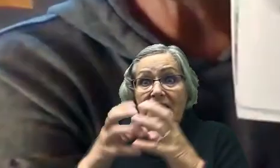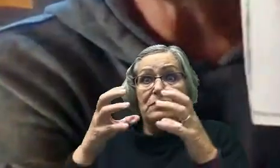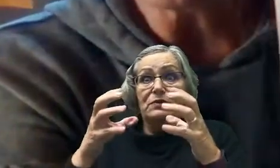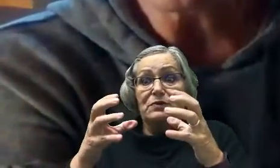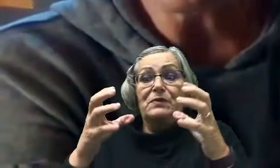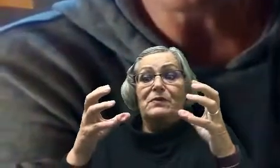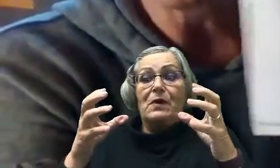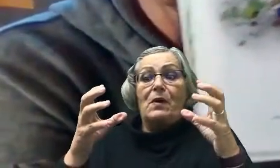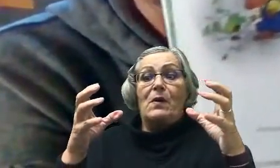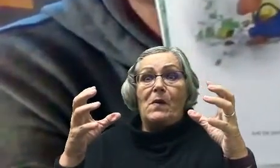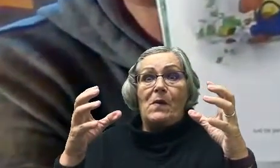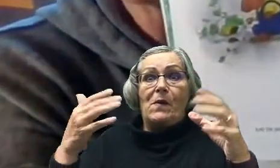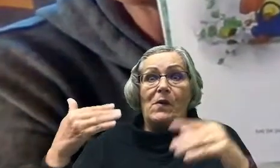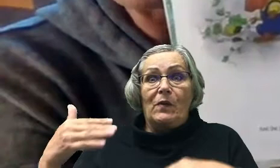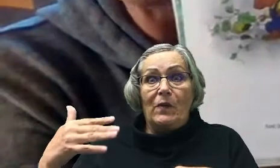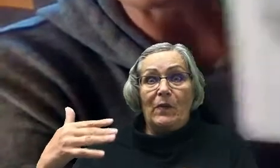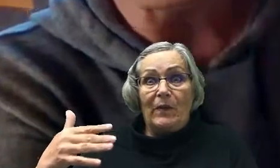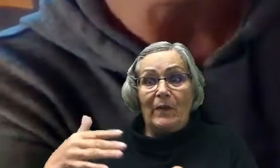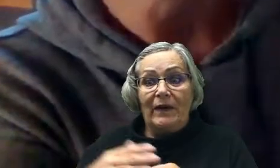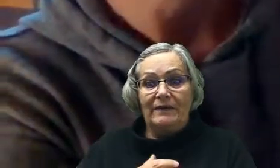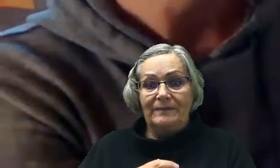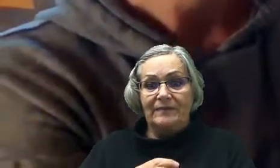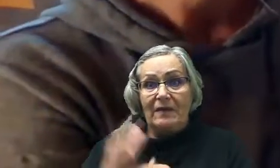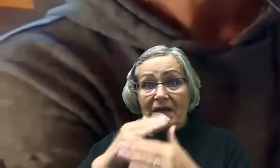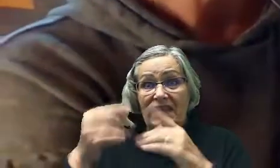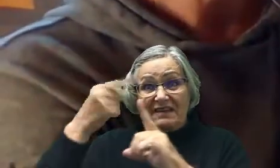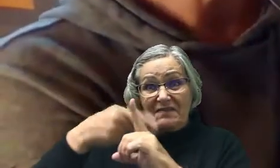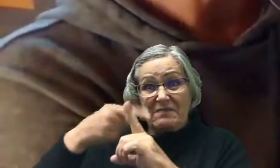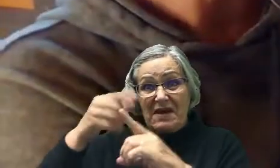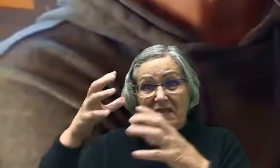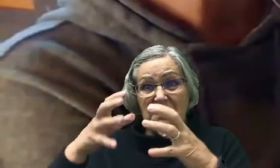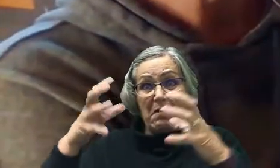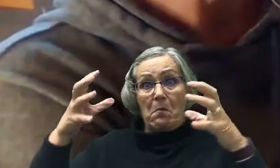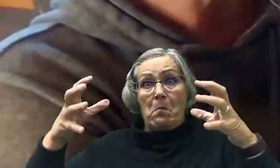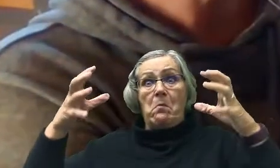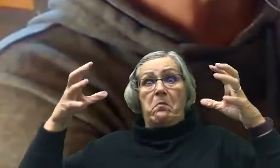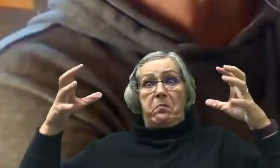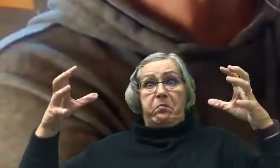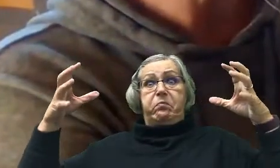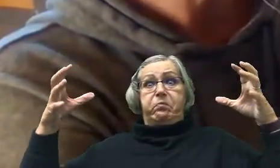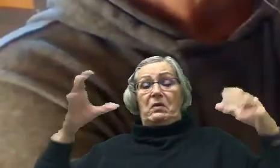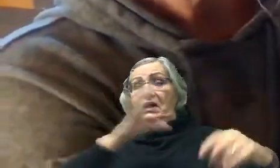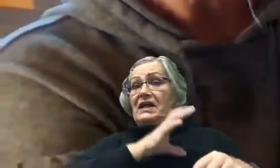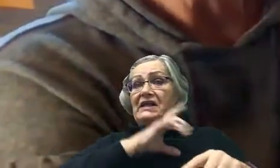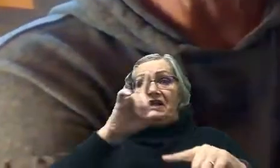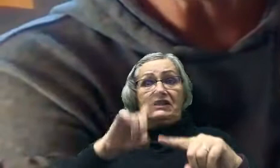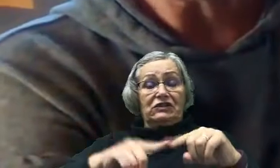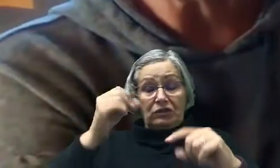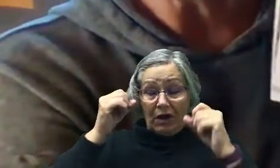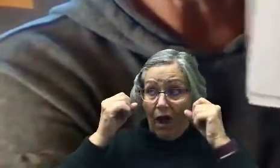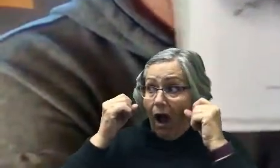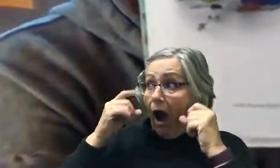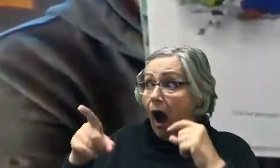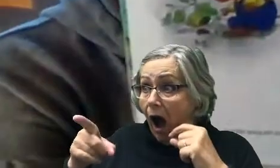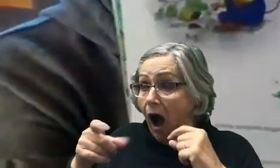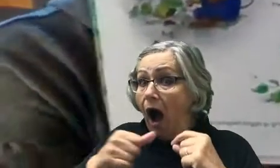to grow. Look at the pumpkin. By the end of the month, the pumpkin was so large, Clayton could not